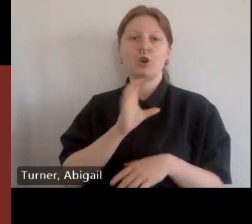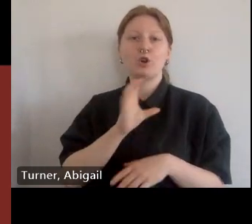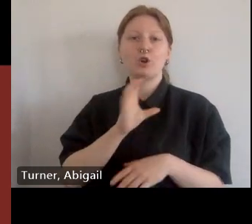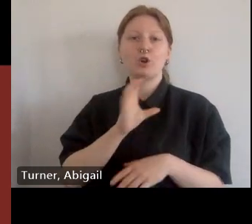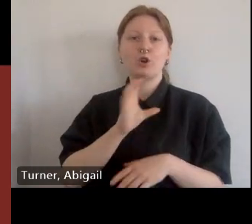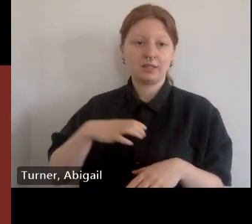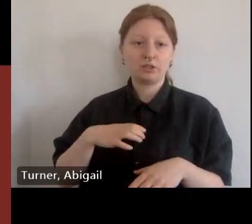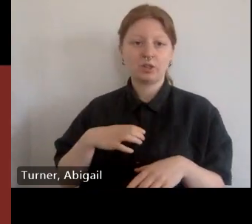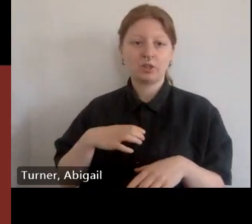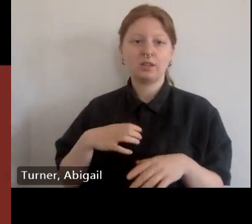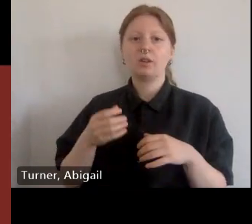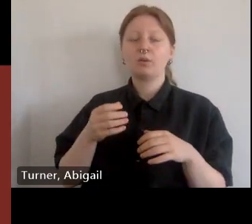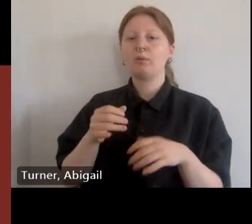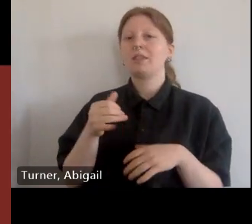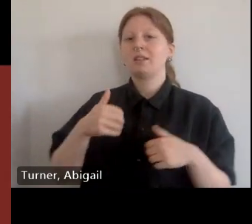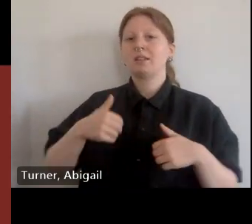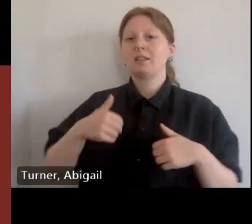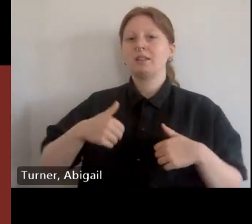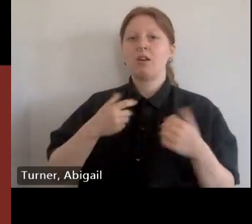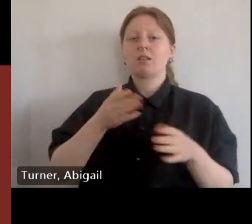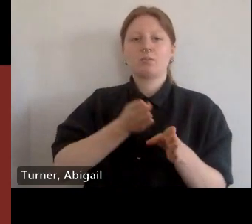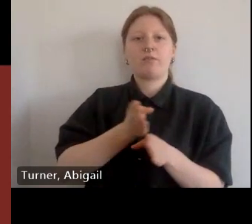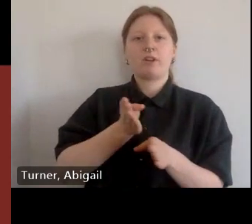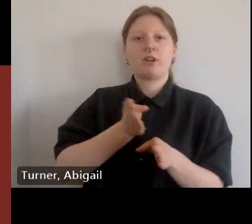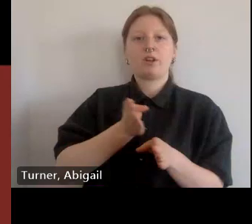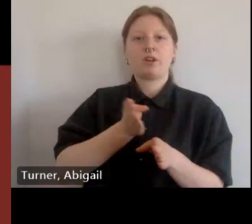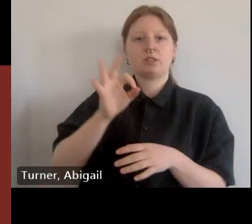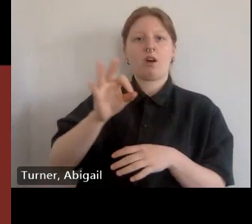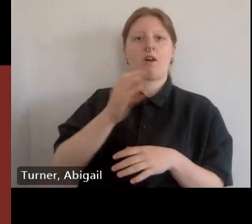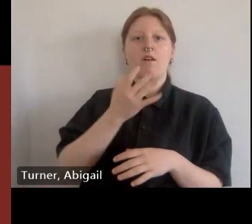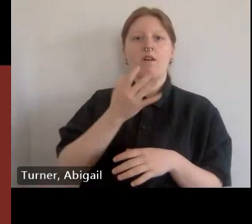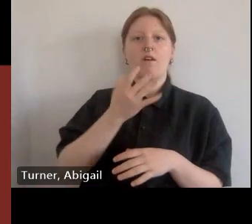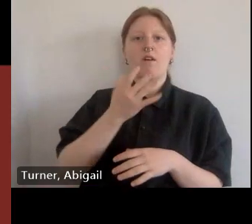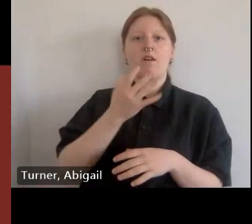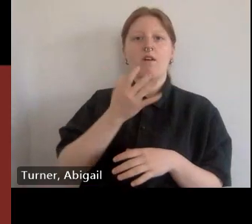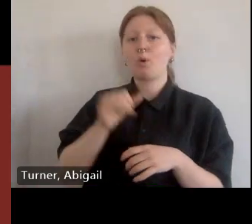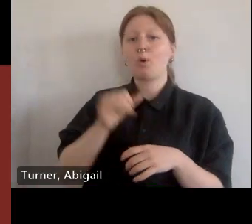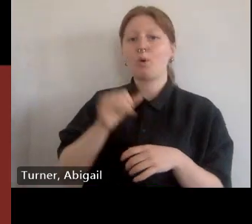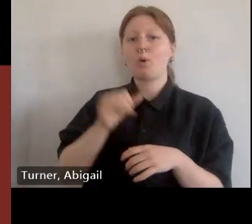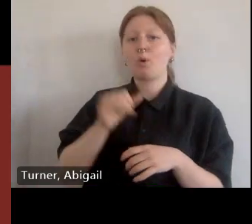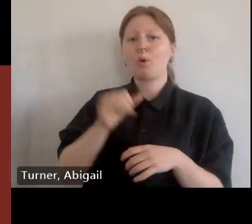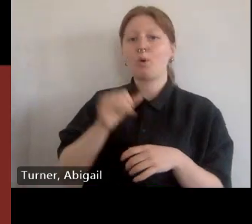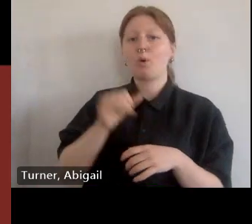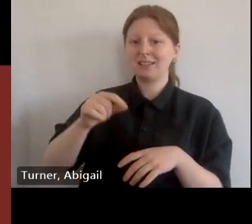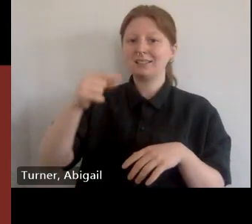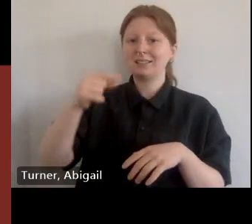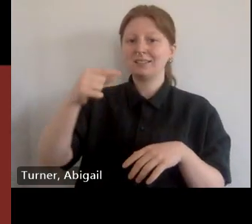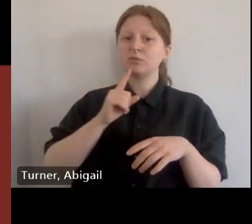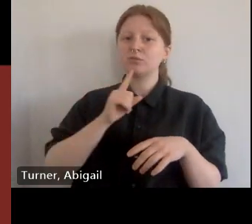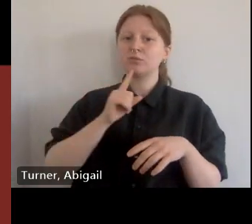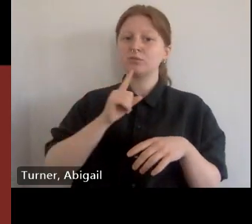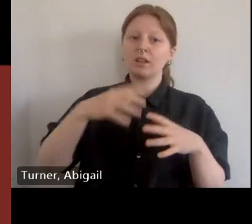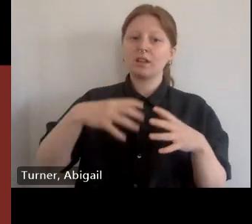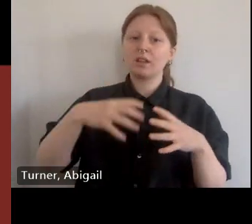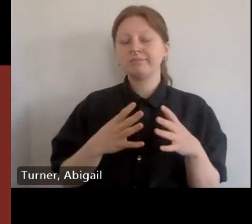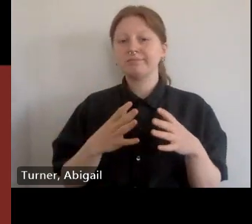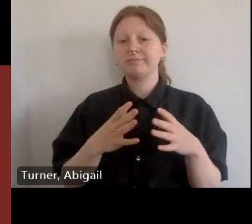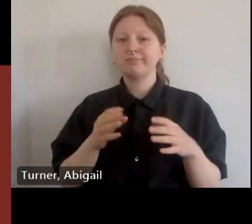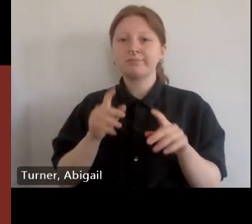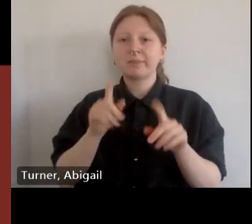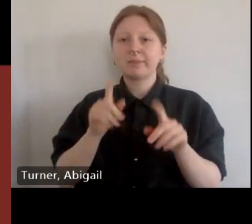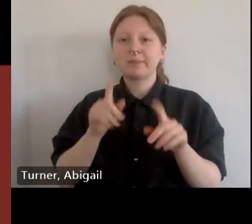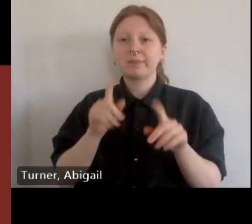YPC. It is a mentorship opportunity for BIPOC individuals in the environmental field. And while you do not have to